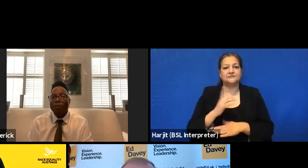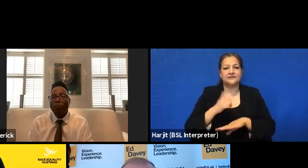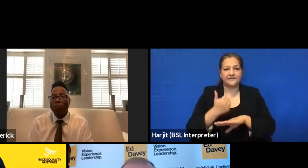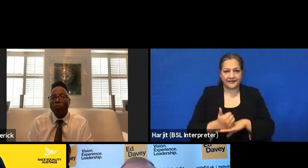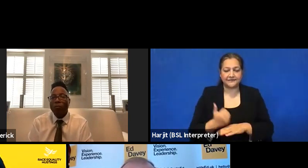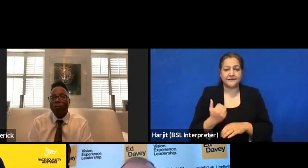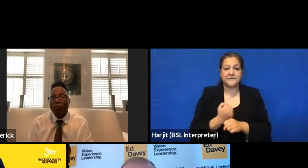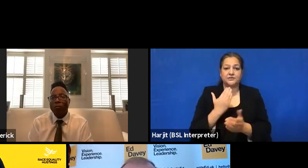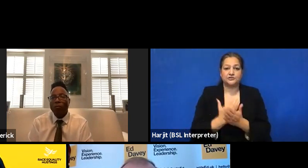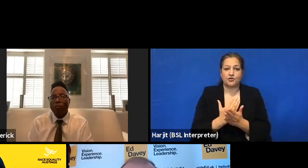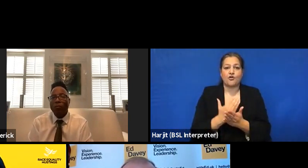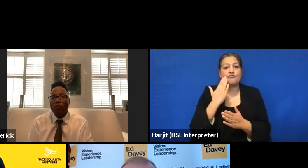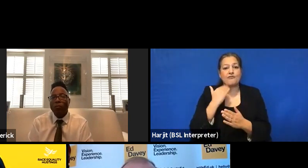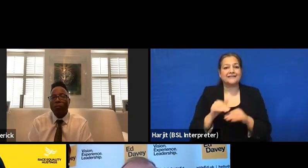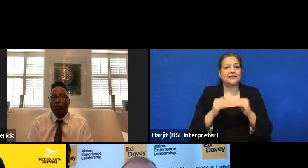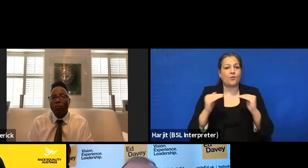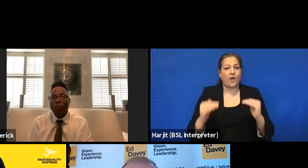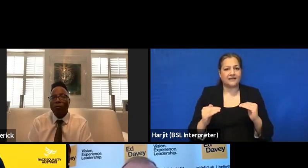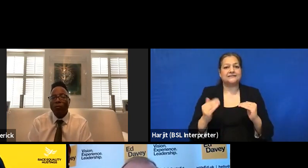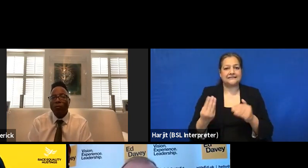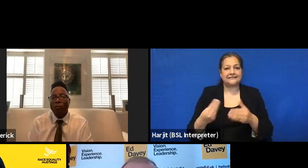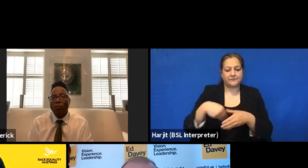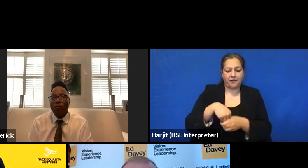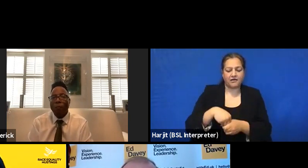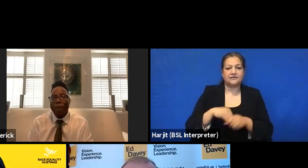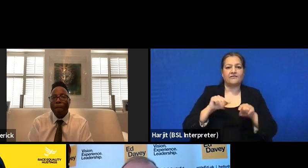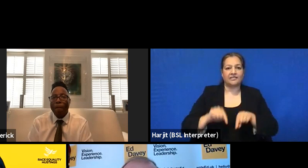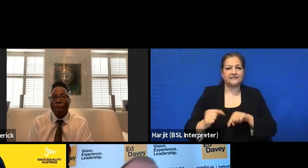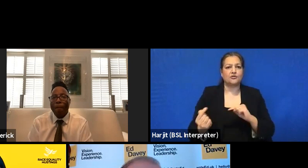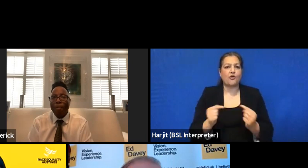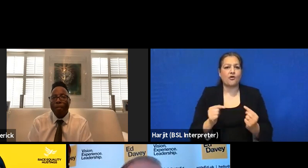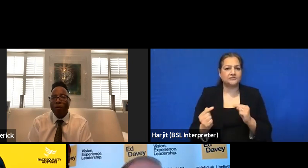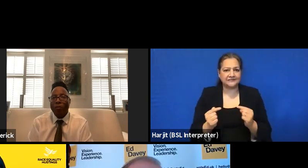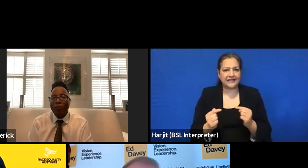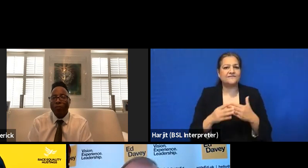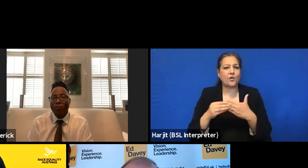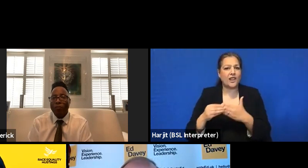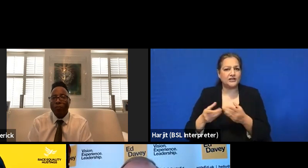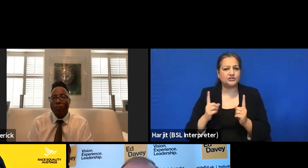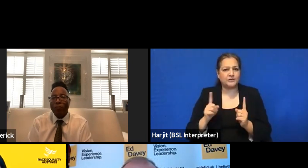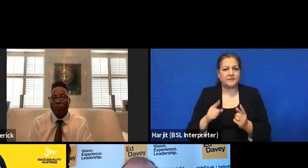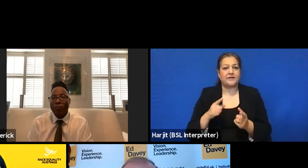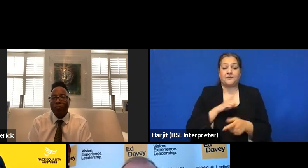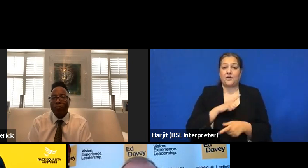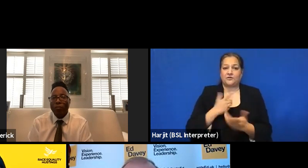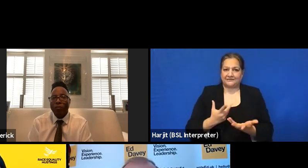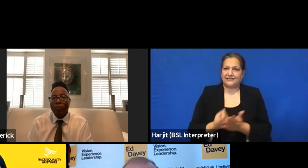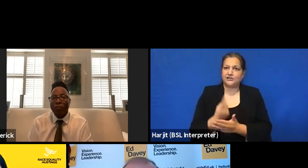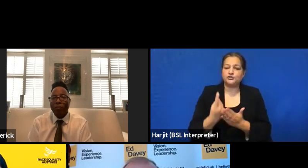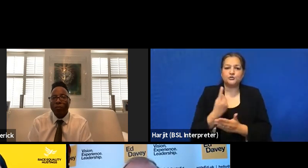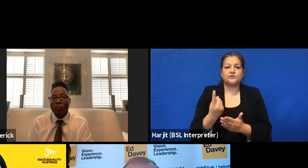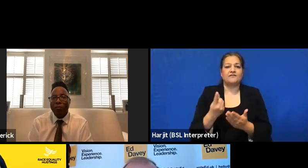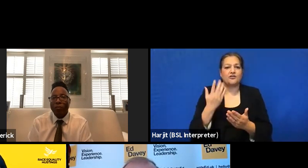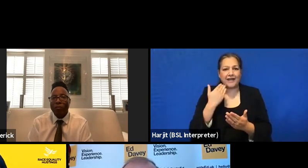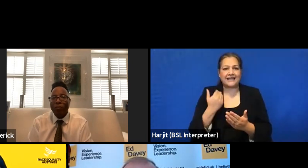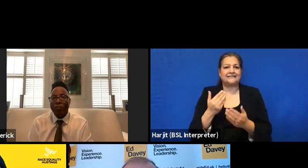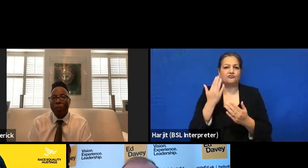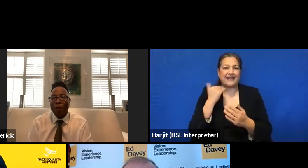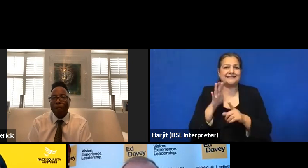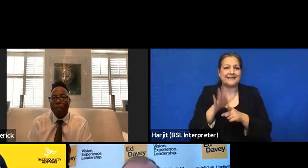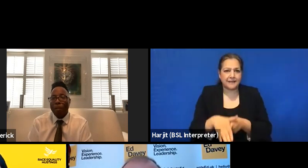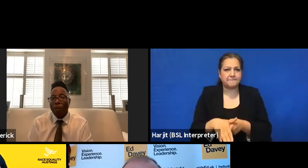race equality is part of this leadership contest at a time when issues of race and racism are probably more central